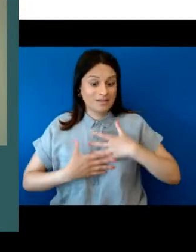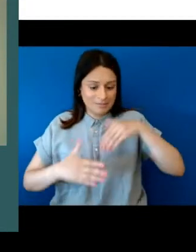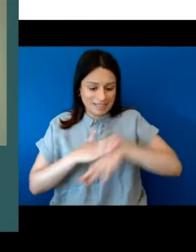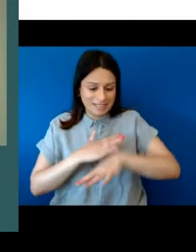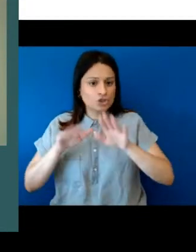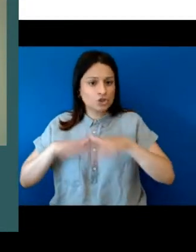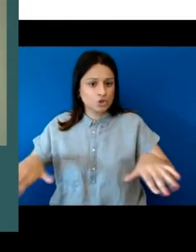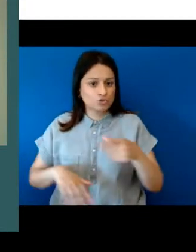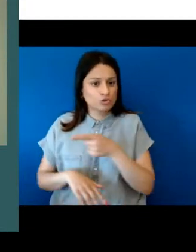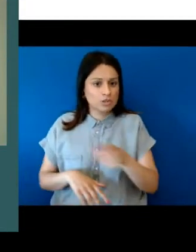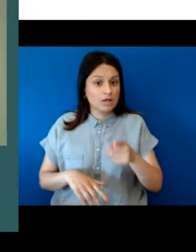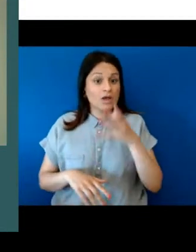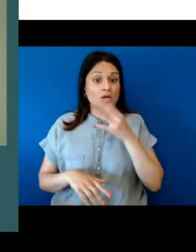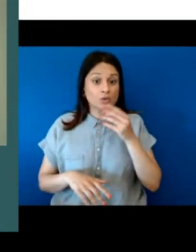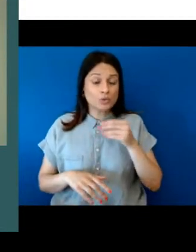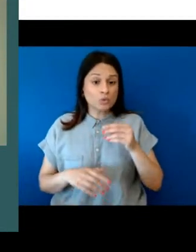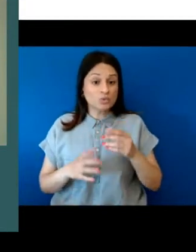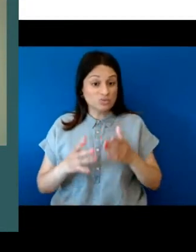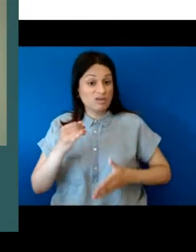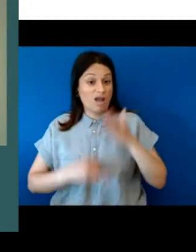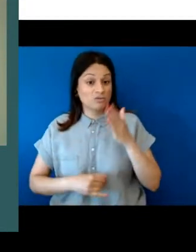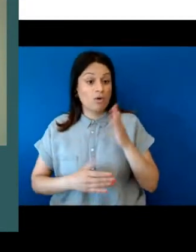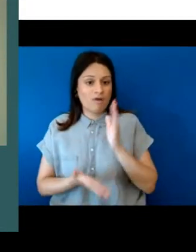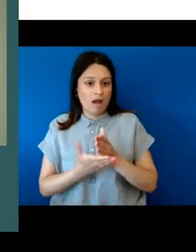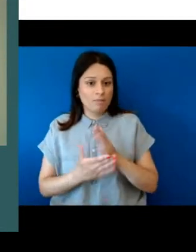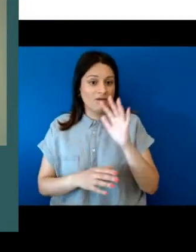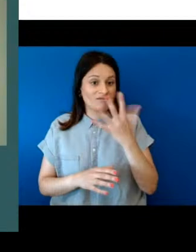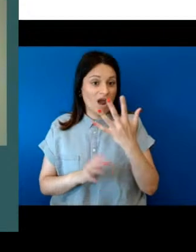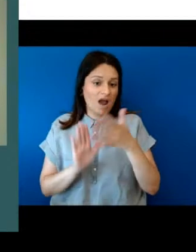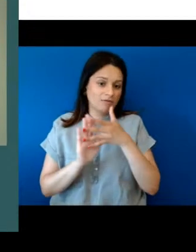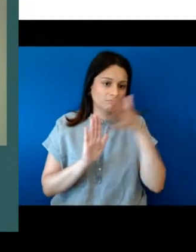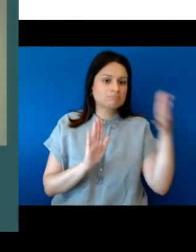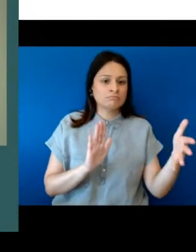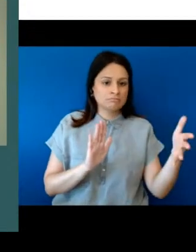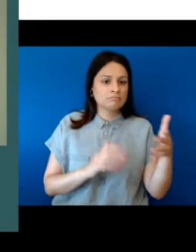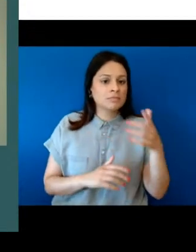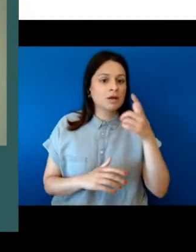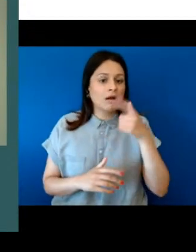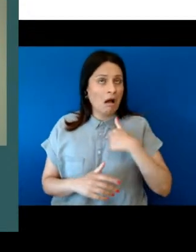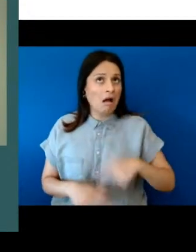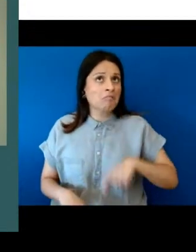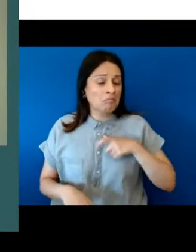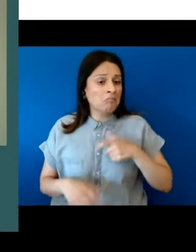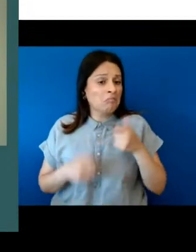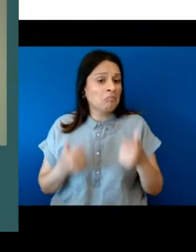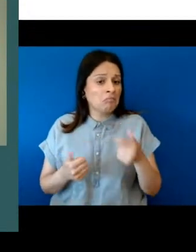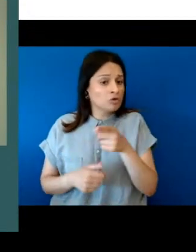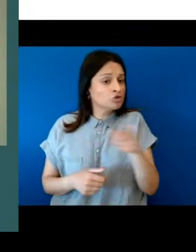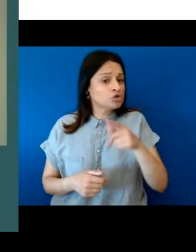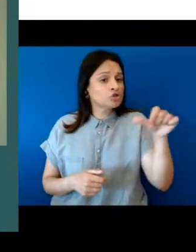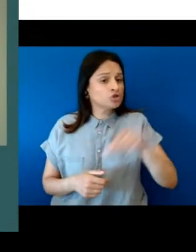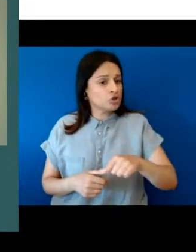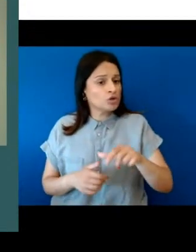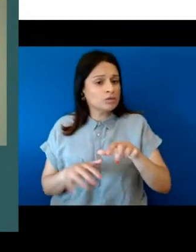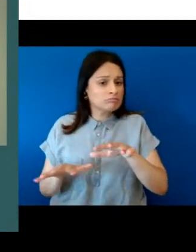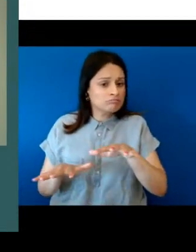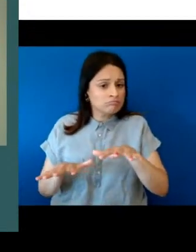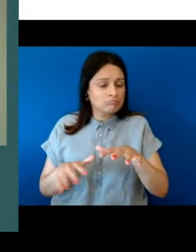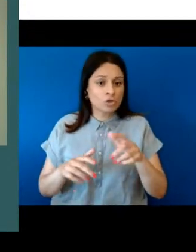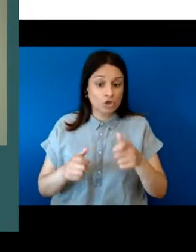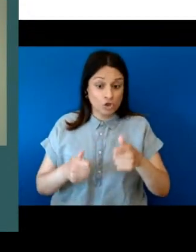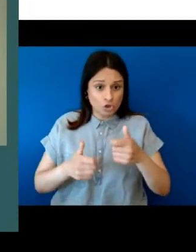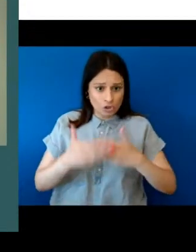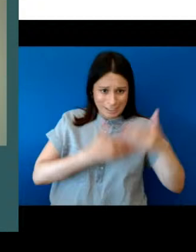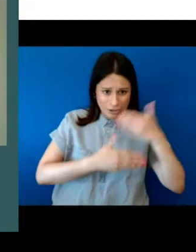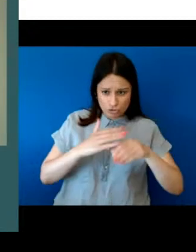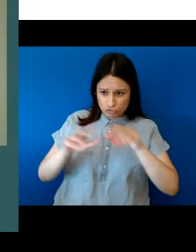using the cutoff from 5 years and above. So, with confidence, you should be able to, with good history taking, trial